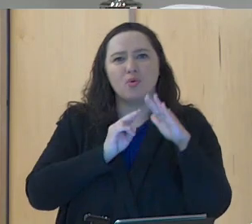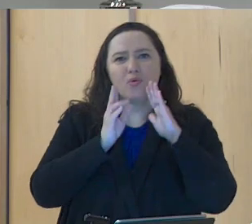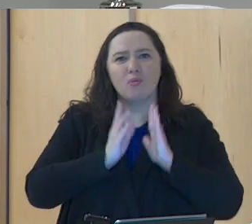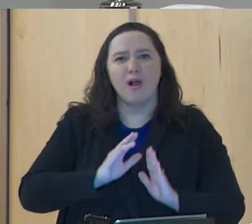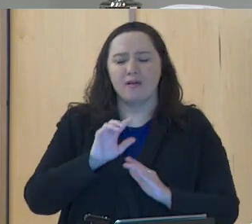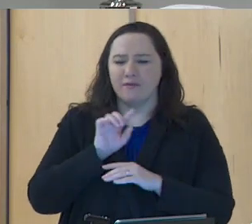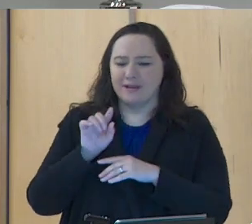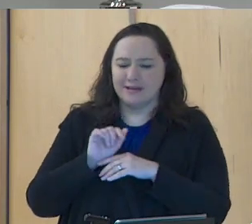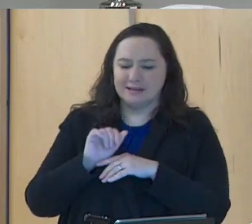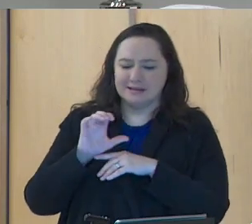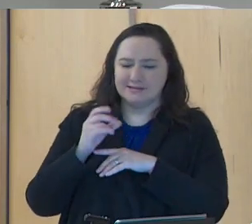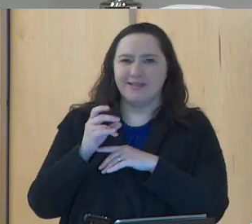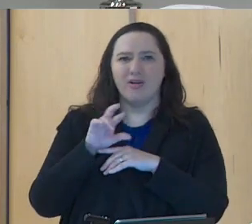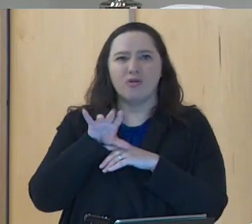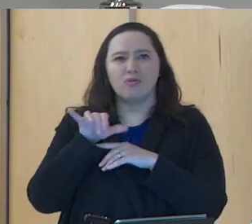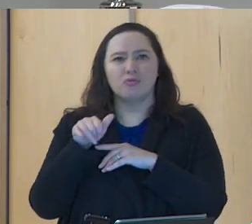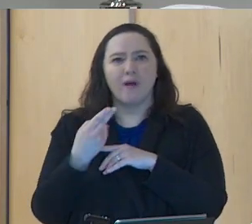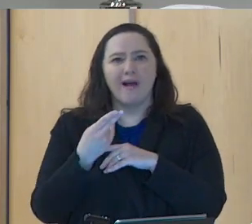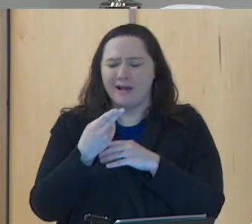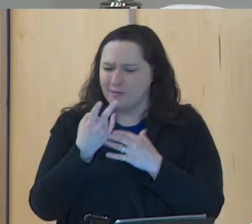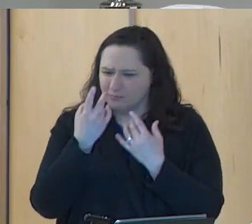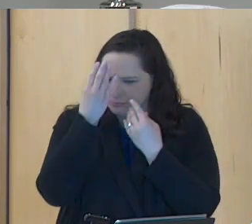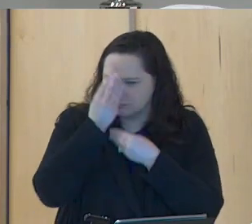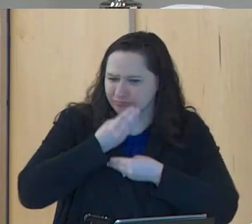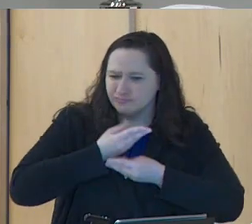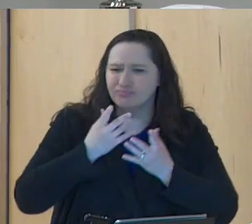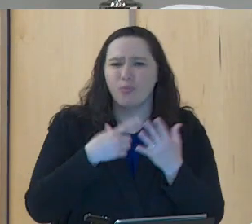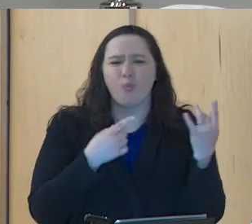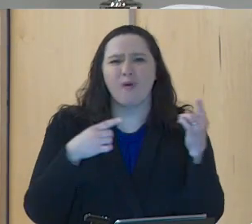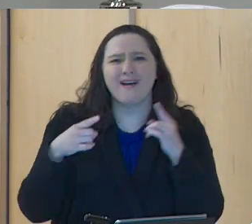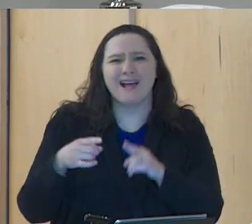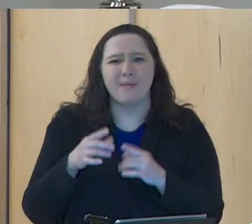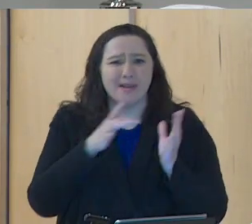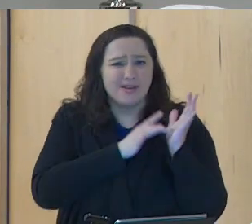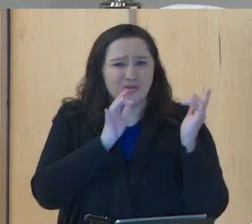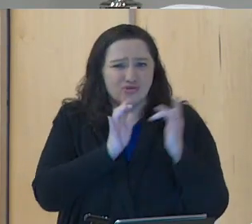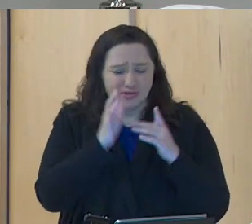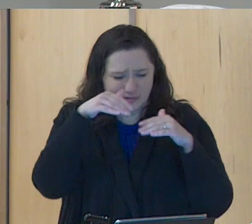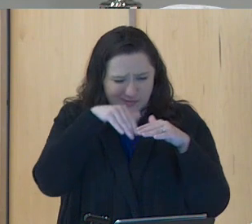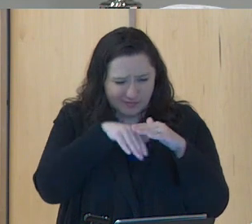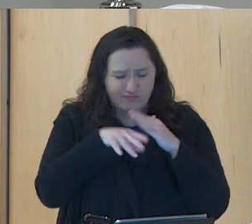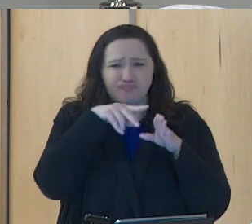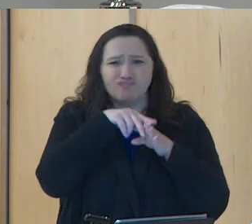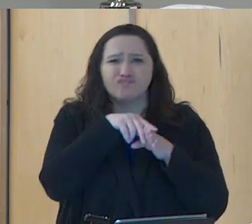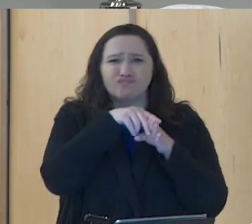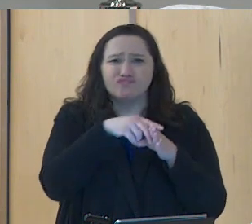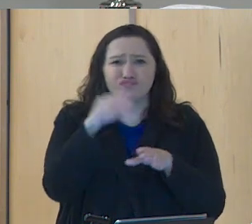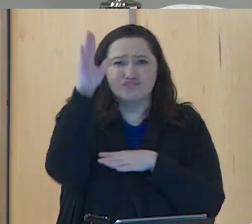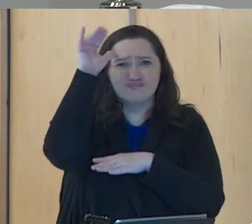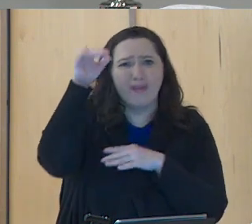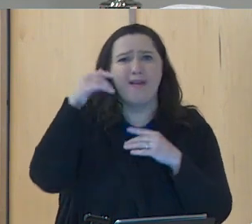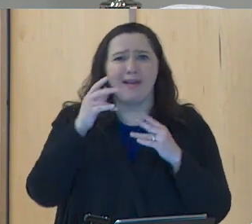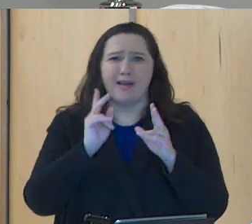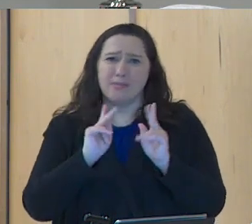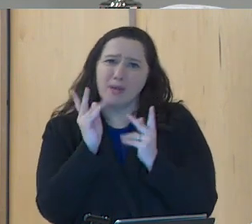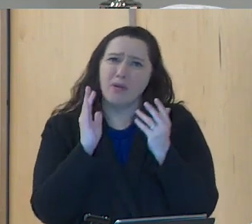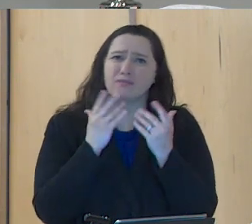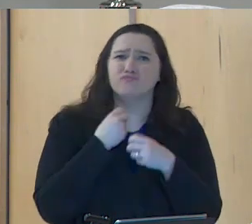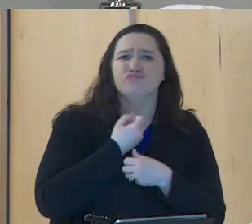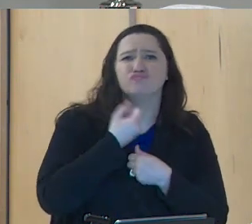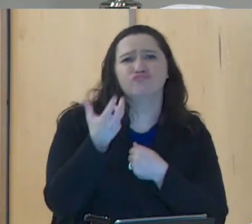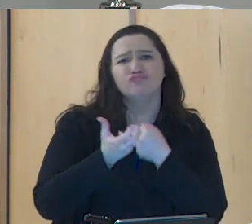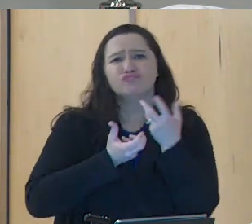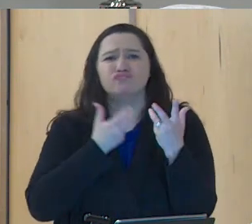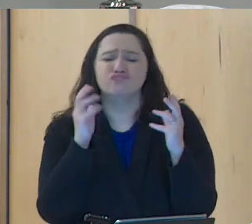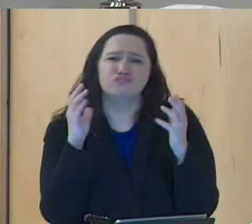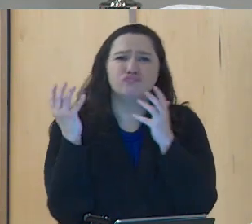all that was going to happen on that Palm Sunday, from Jesus riding in on a donkey and people singing their praises